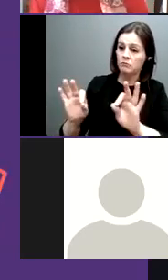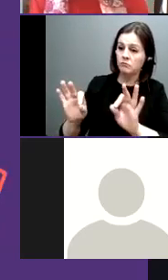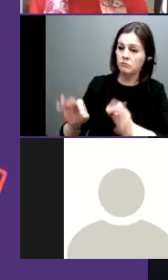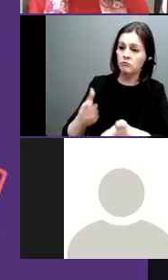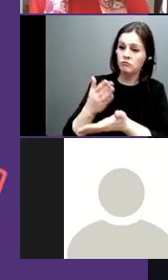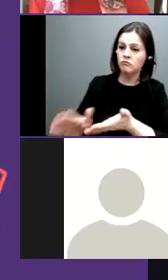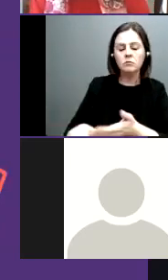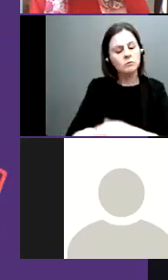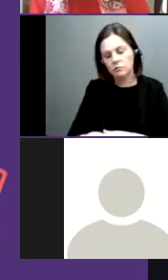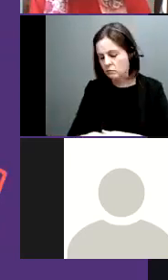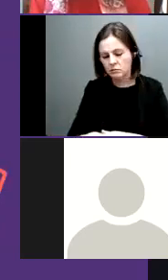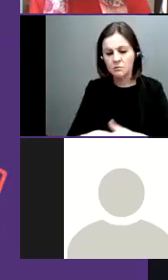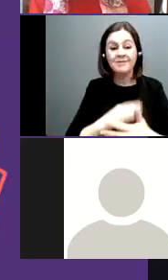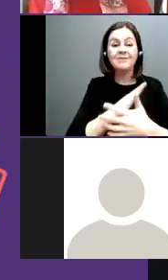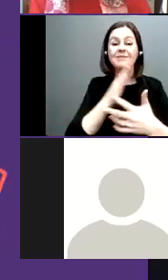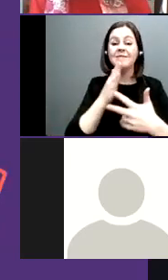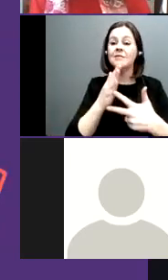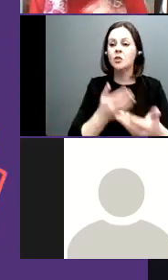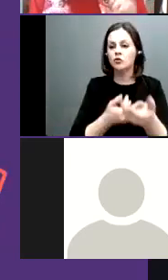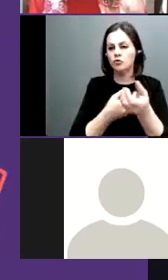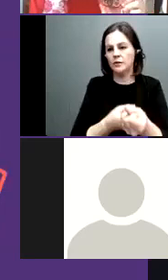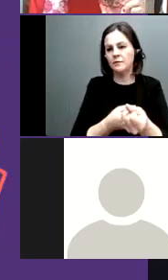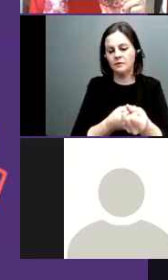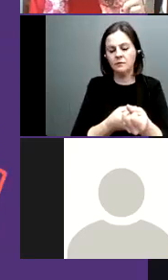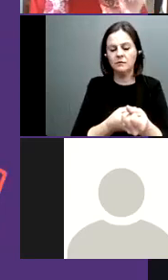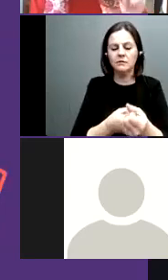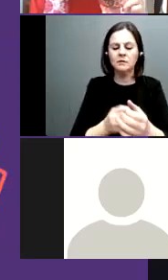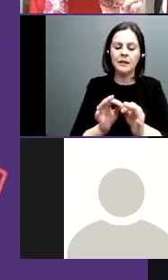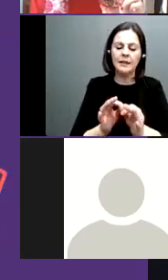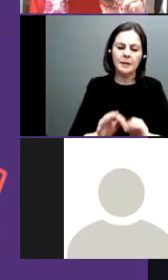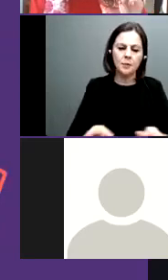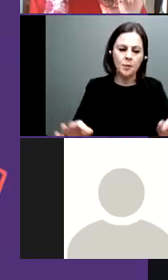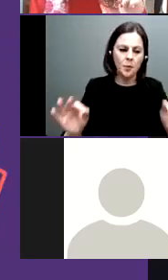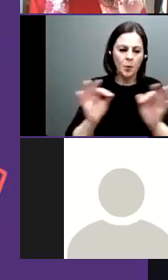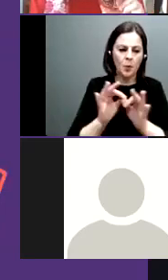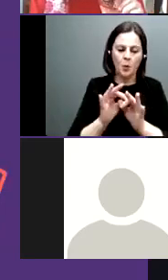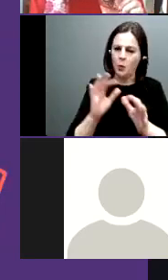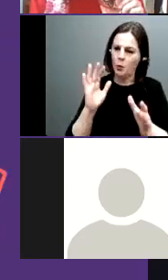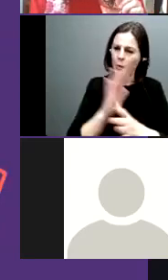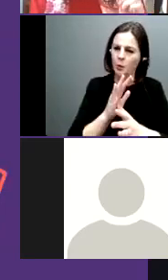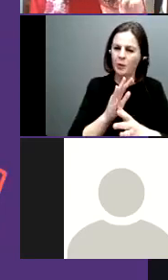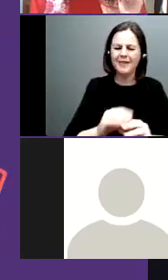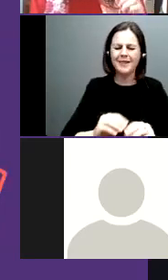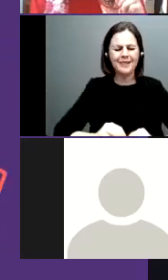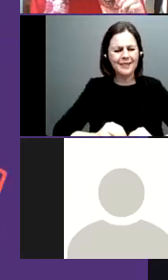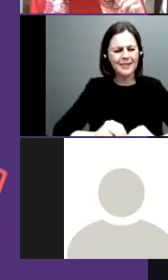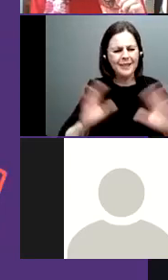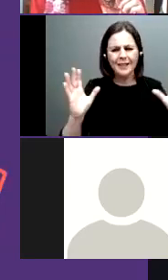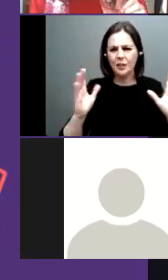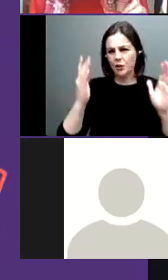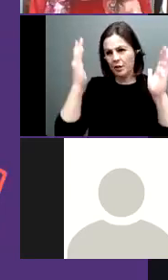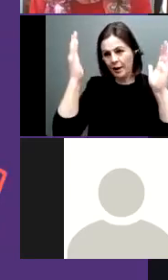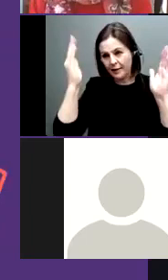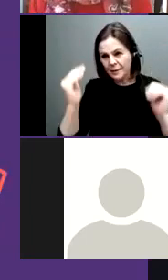Trustworthiness. This one is so important. We set very clear, defined expectations,